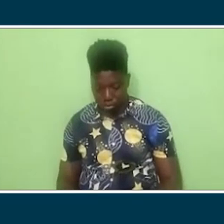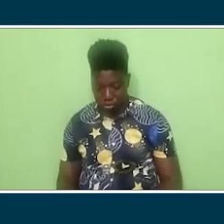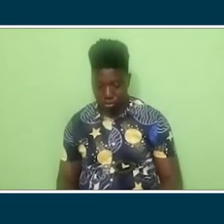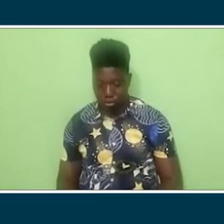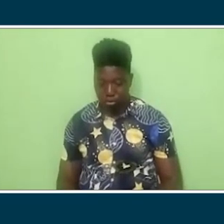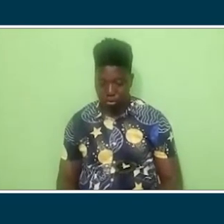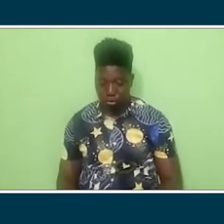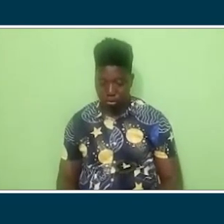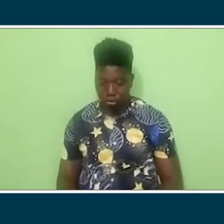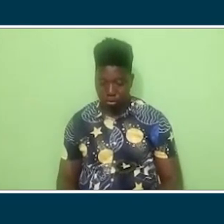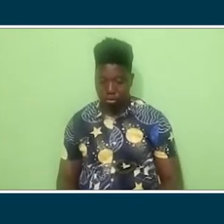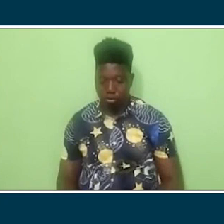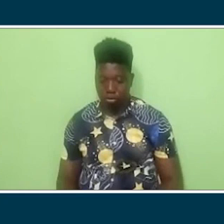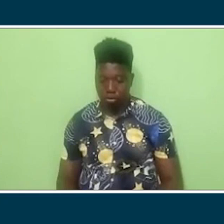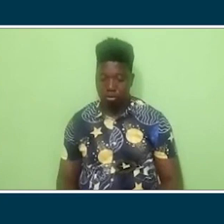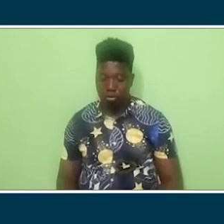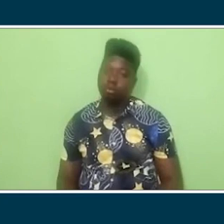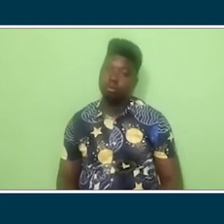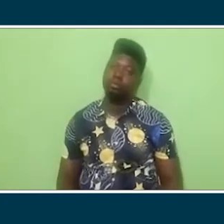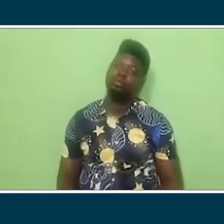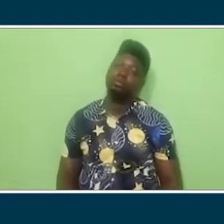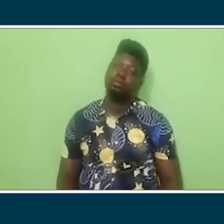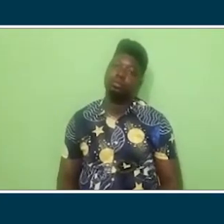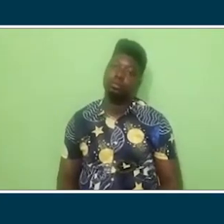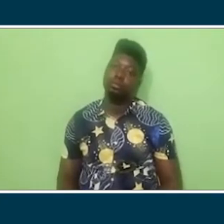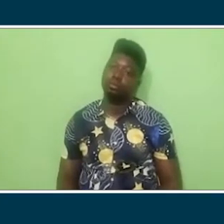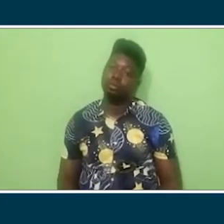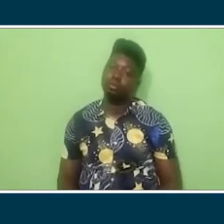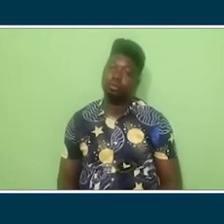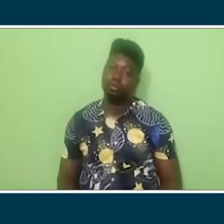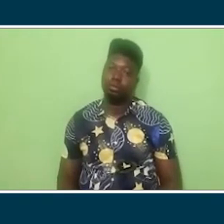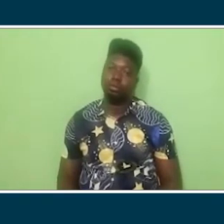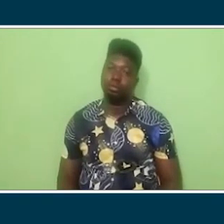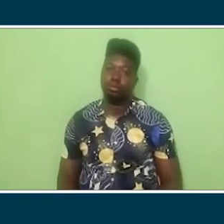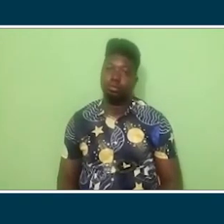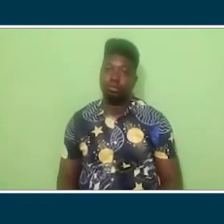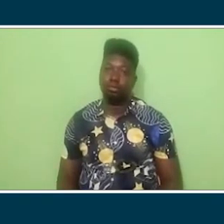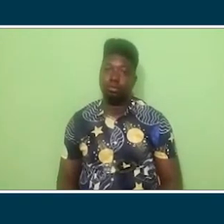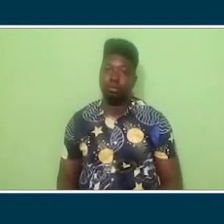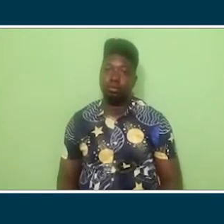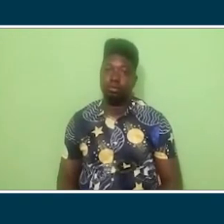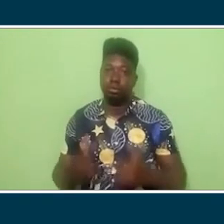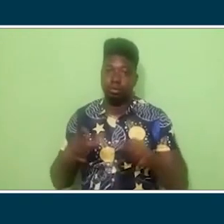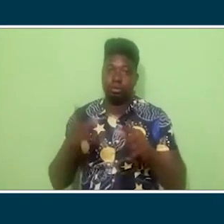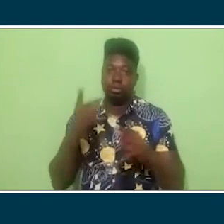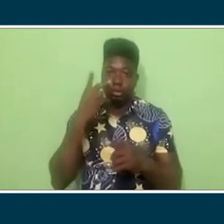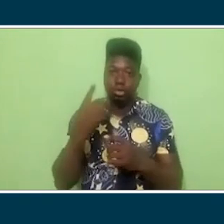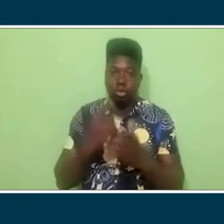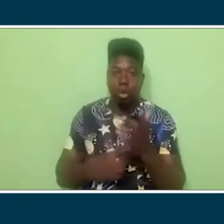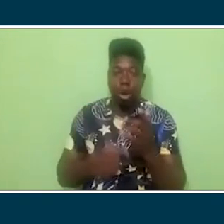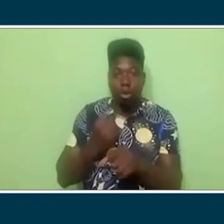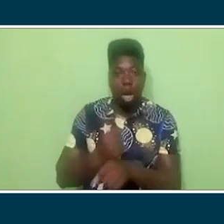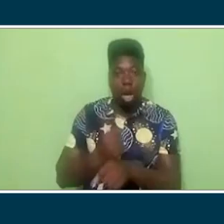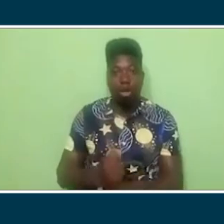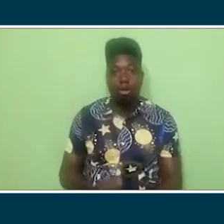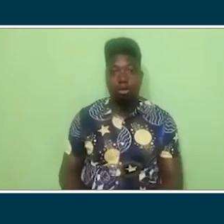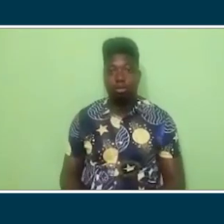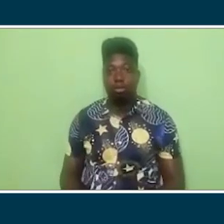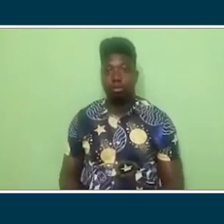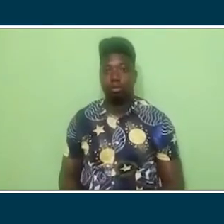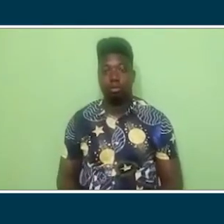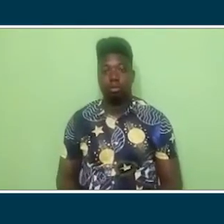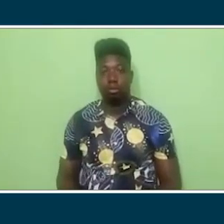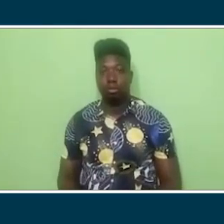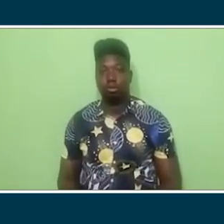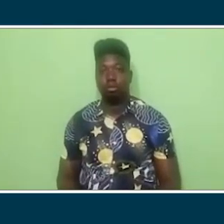Leticia, what world are you building? Well, again, I'm moving in with Nicole and Ari. Can